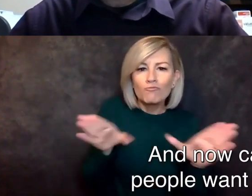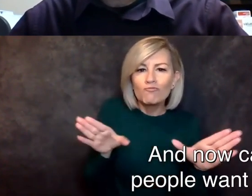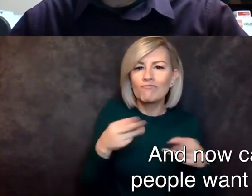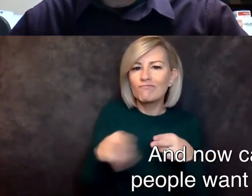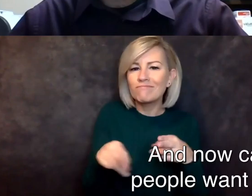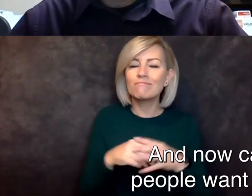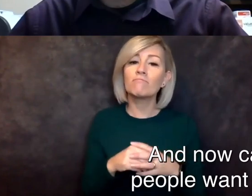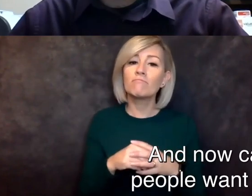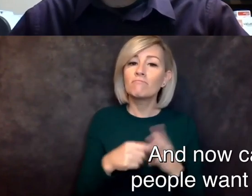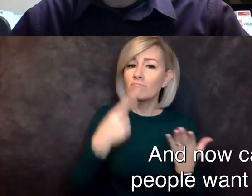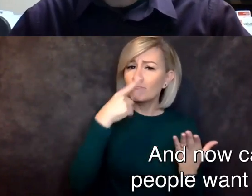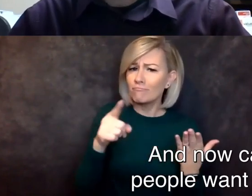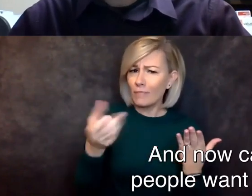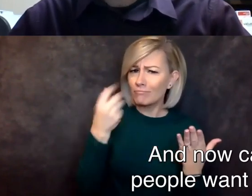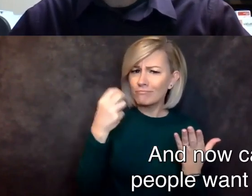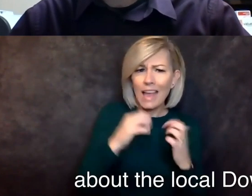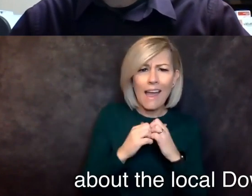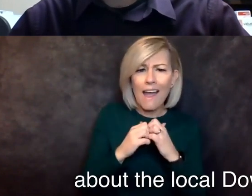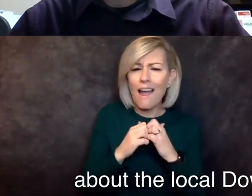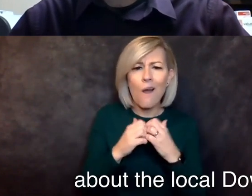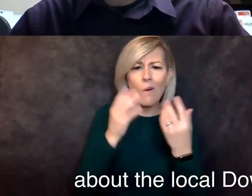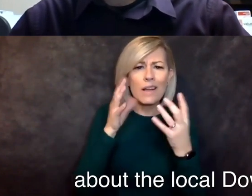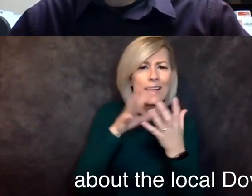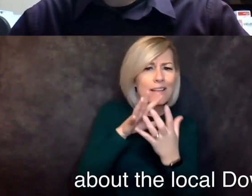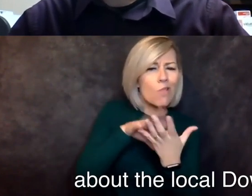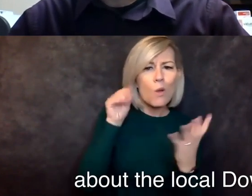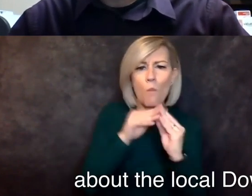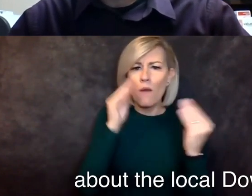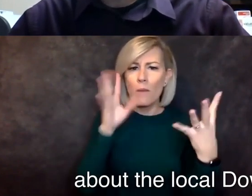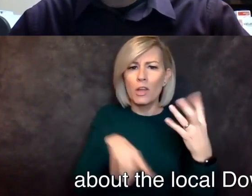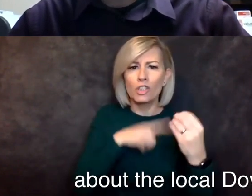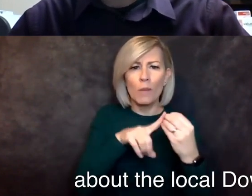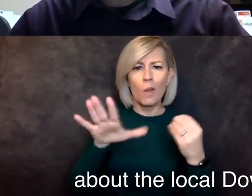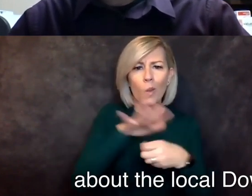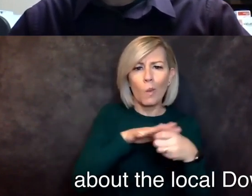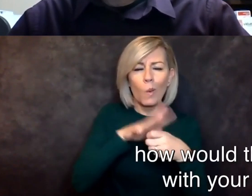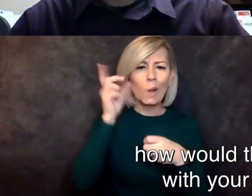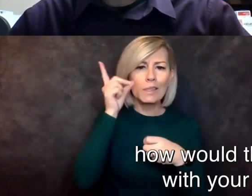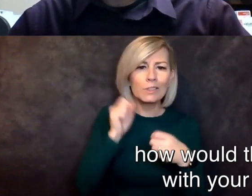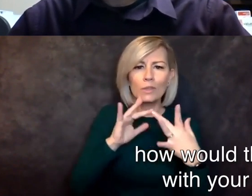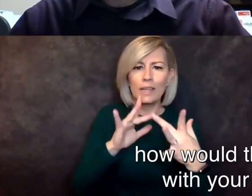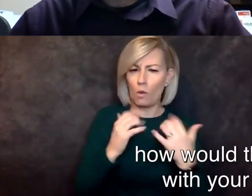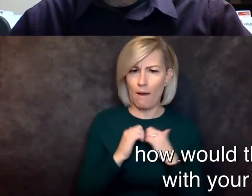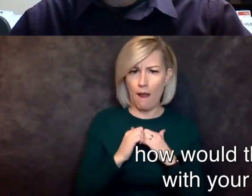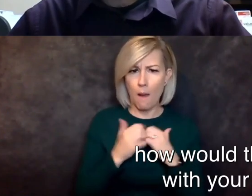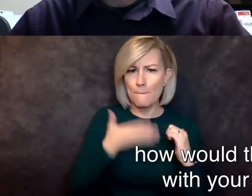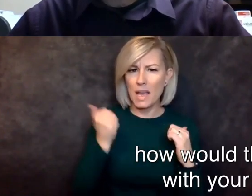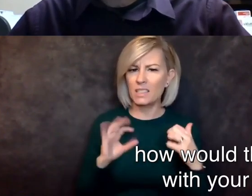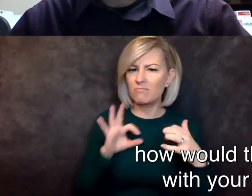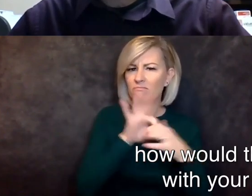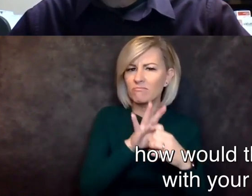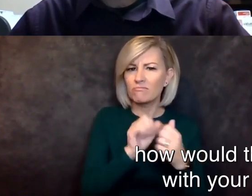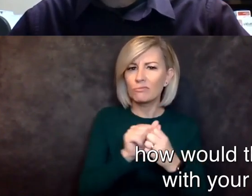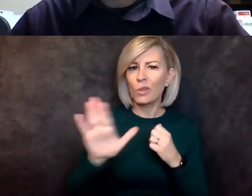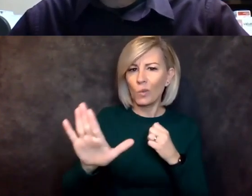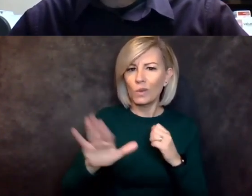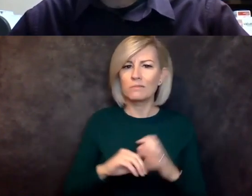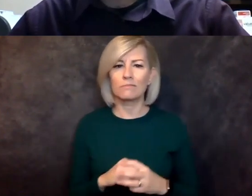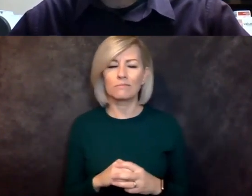you tell us if people want more information about the Local Down Syndrome Network, how would they best connect with your organization?